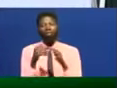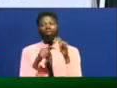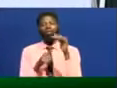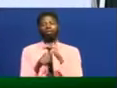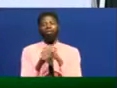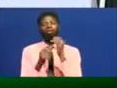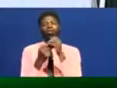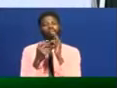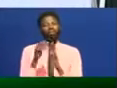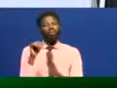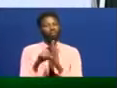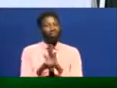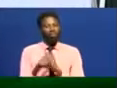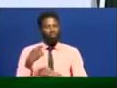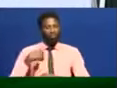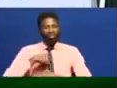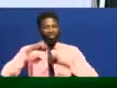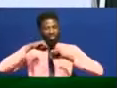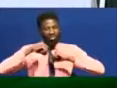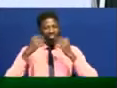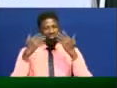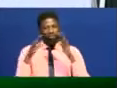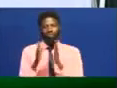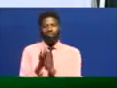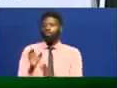framework. We have an agreement with Serbia.